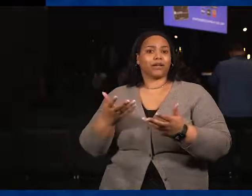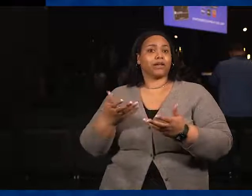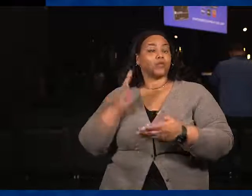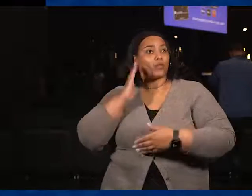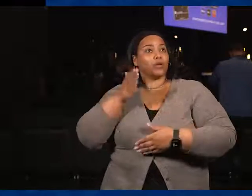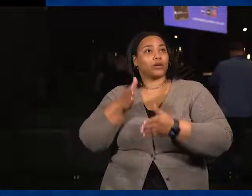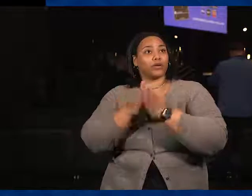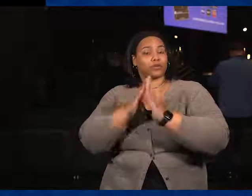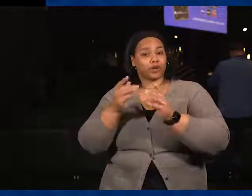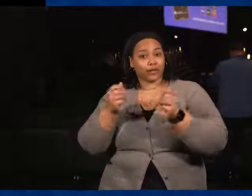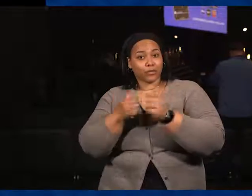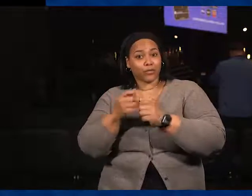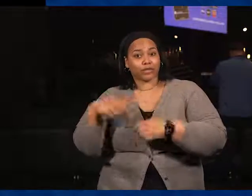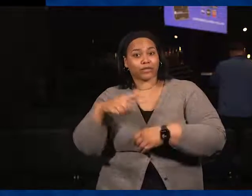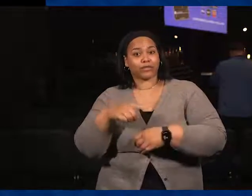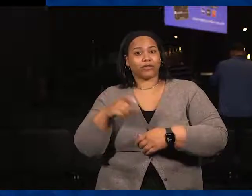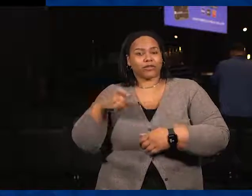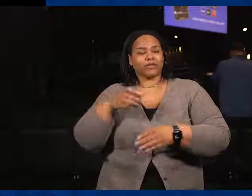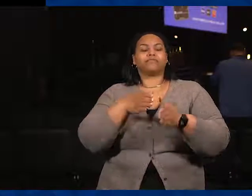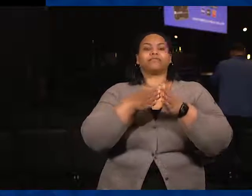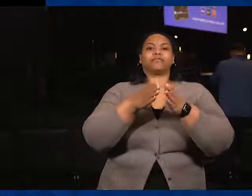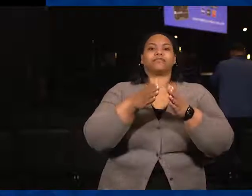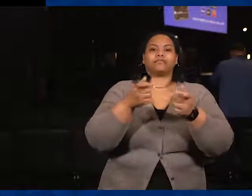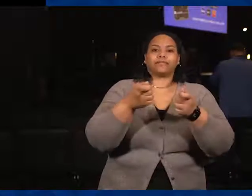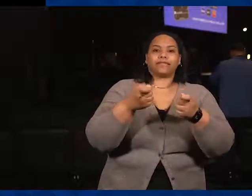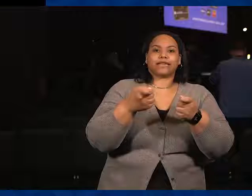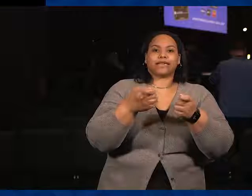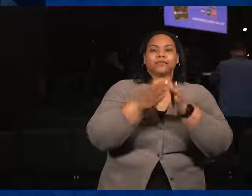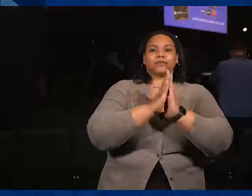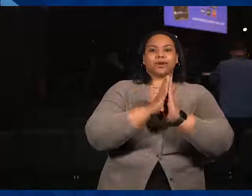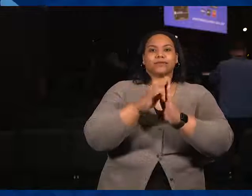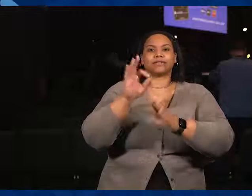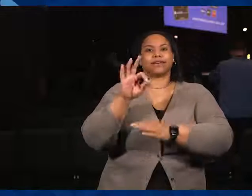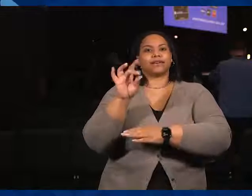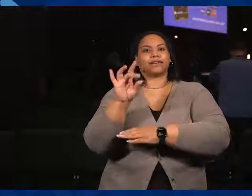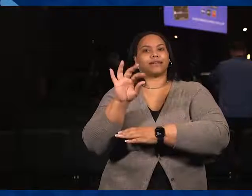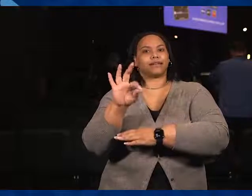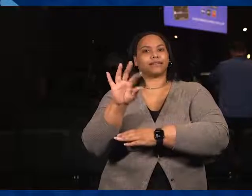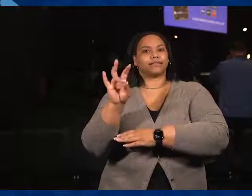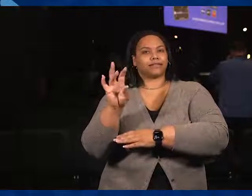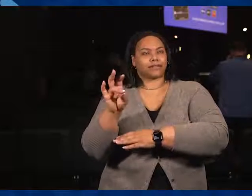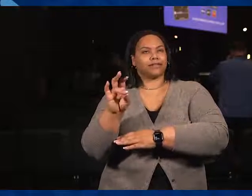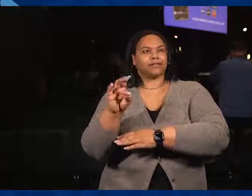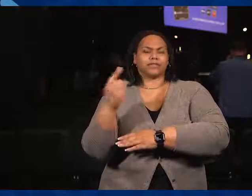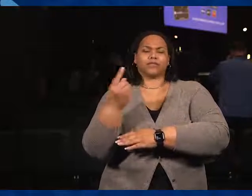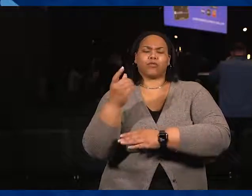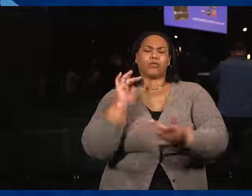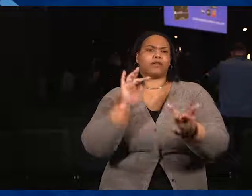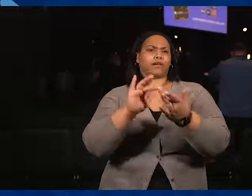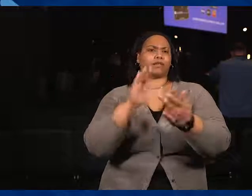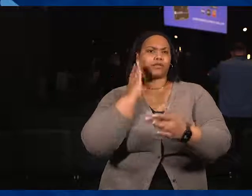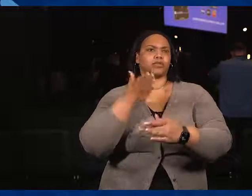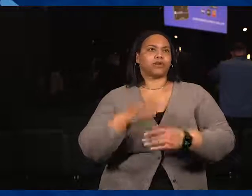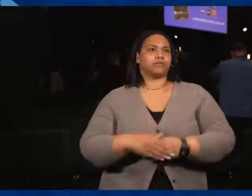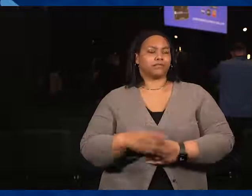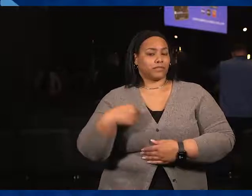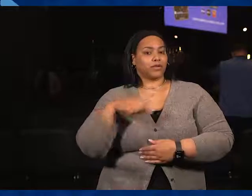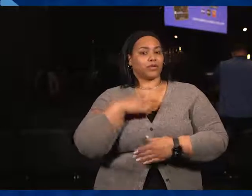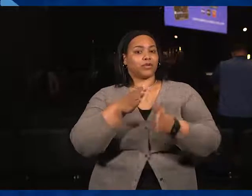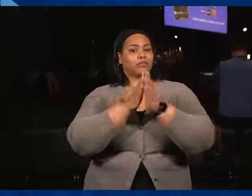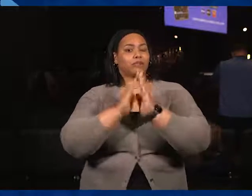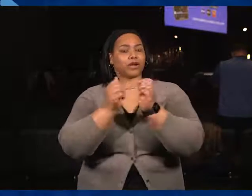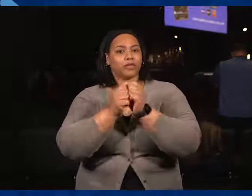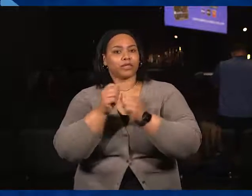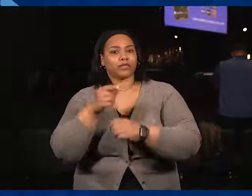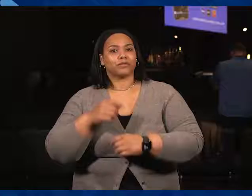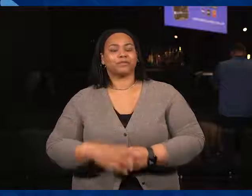prayer. All you have to do is text PRAY to 98977 and someone will get back with you and we will come alongside with you